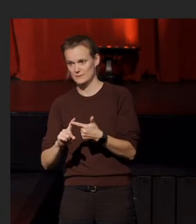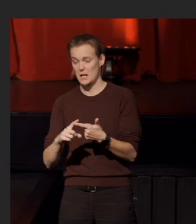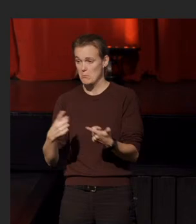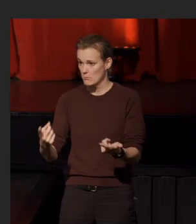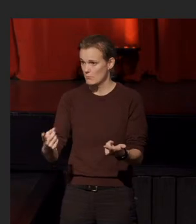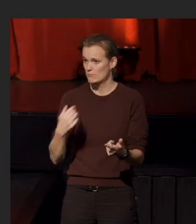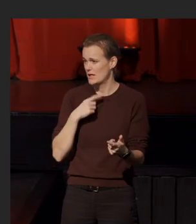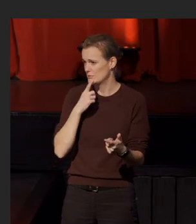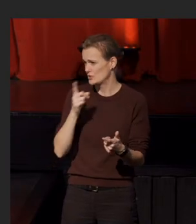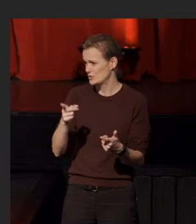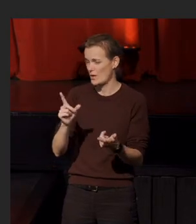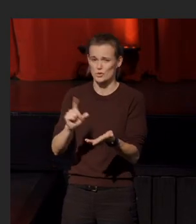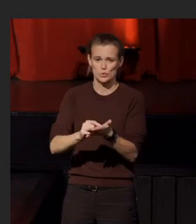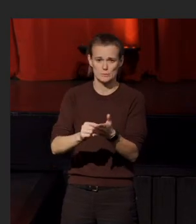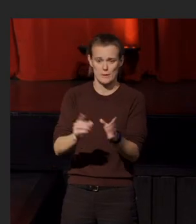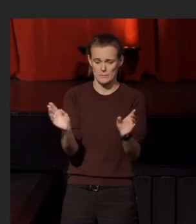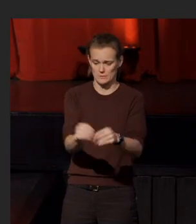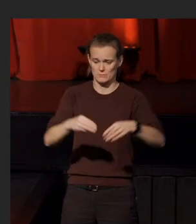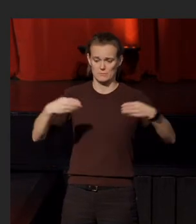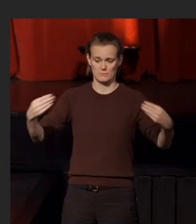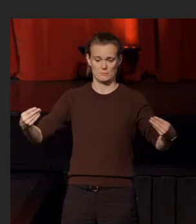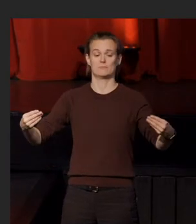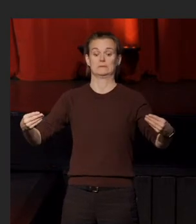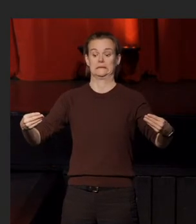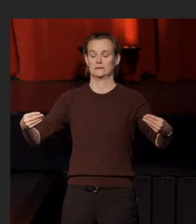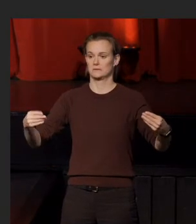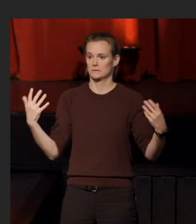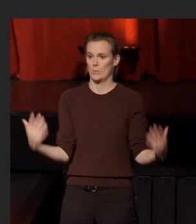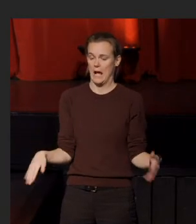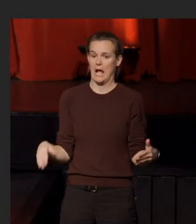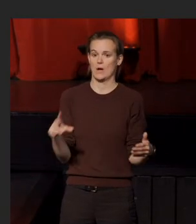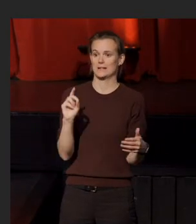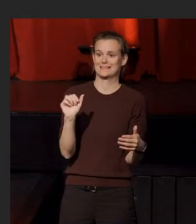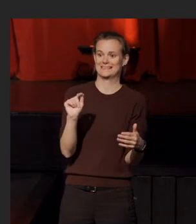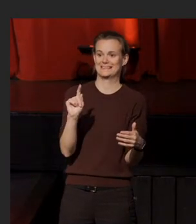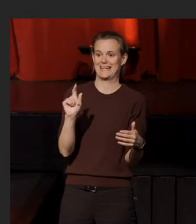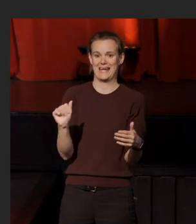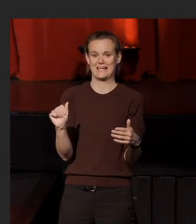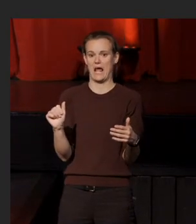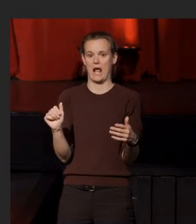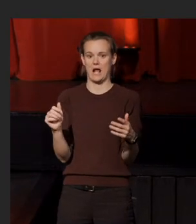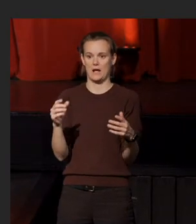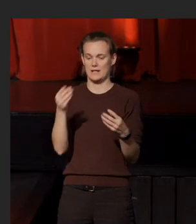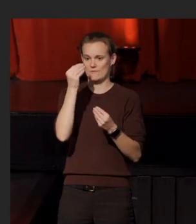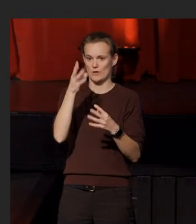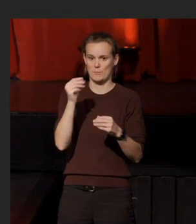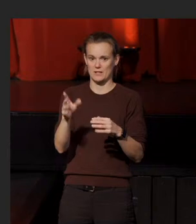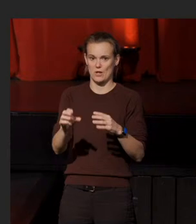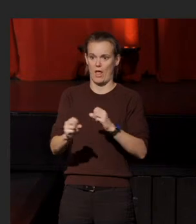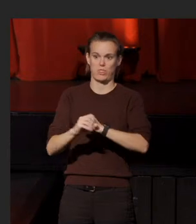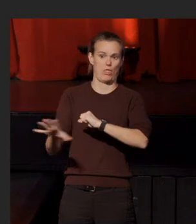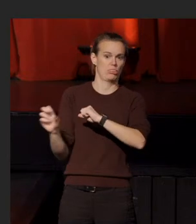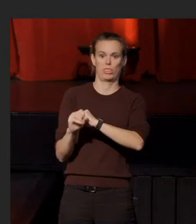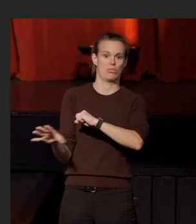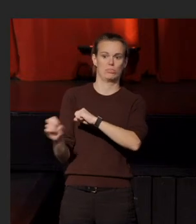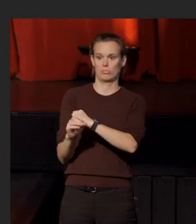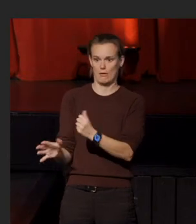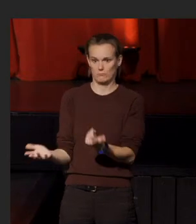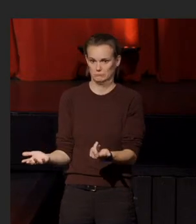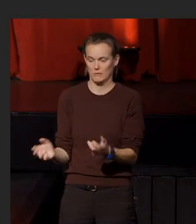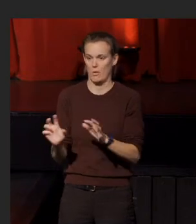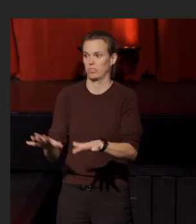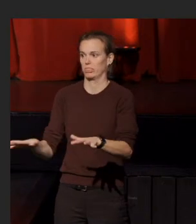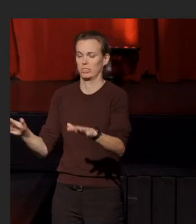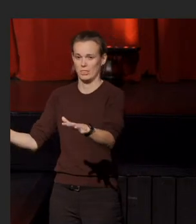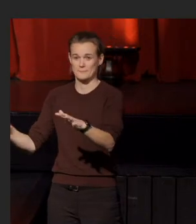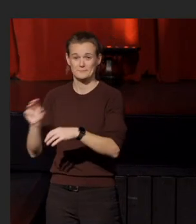your newspapers and read about massive data breaches. Mark Zuckerberg, the founder of Facebook, has